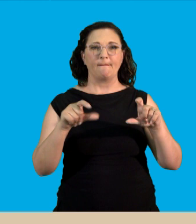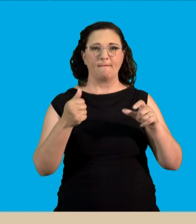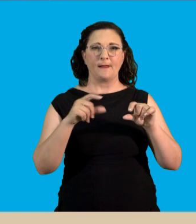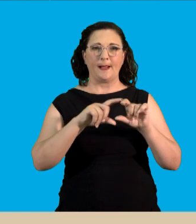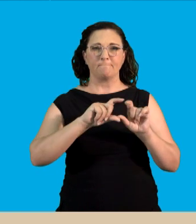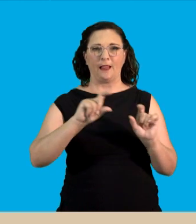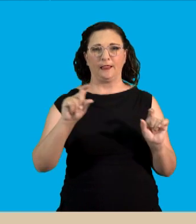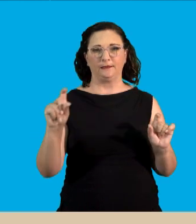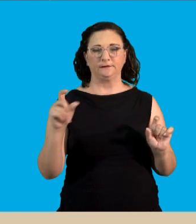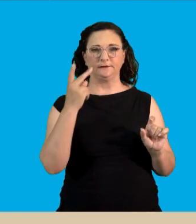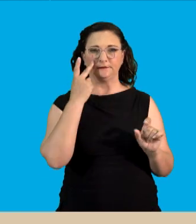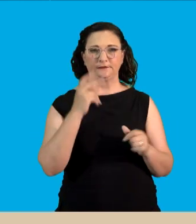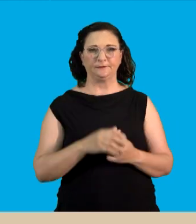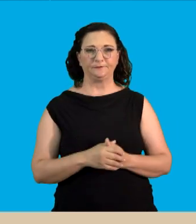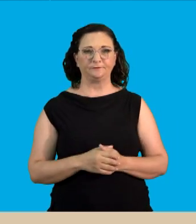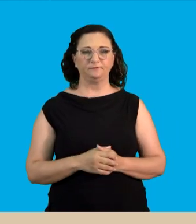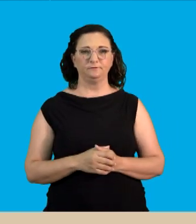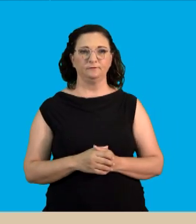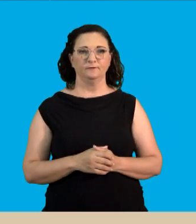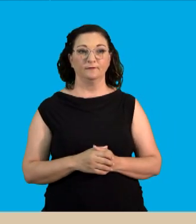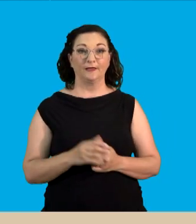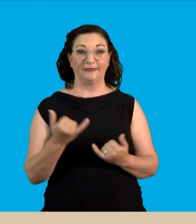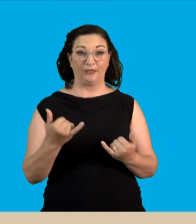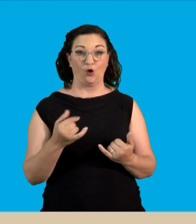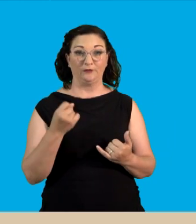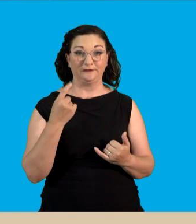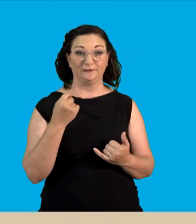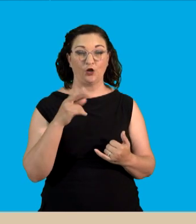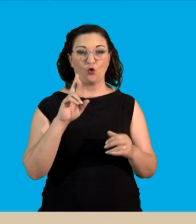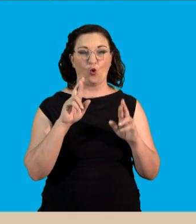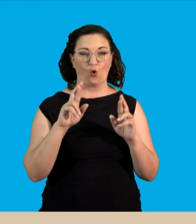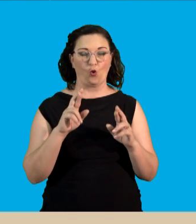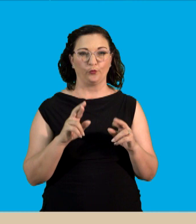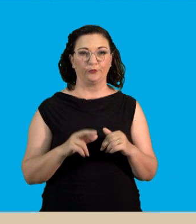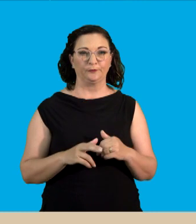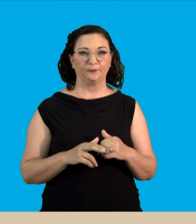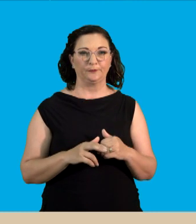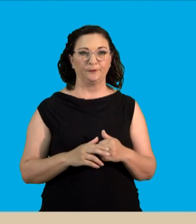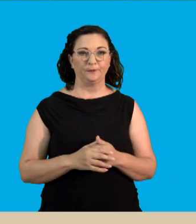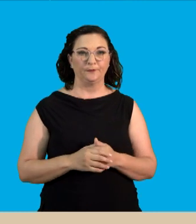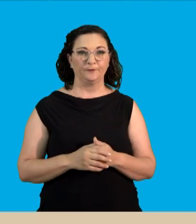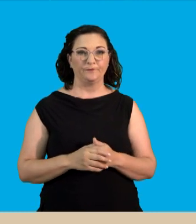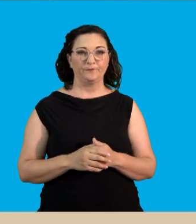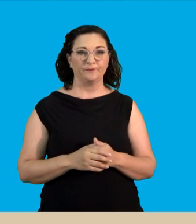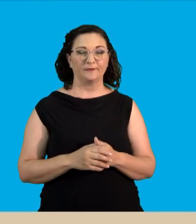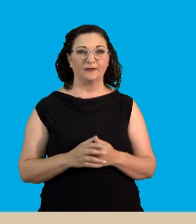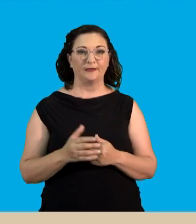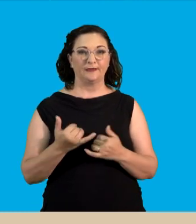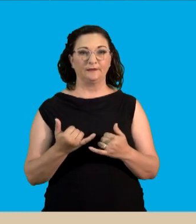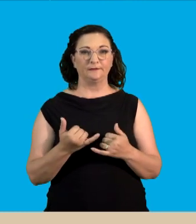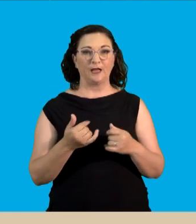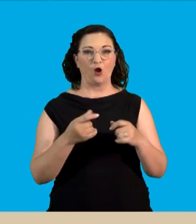those rocks, okay? Now I hope you understand what the asteroid belt is. Now